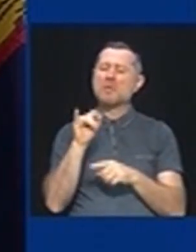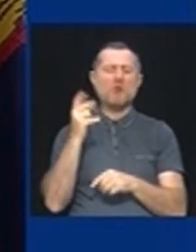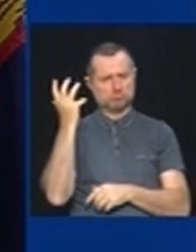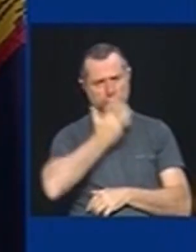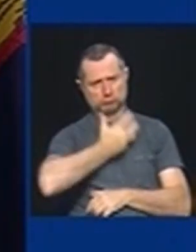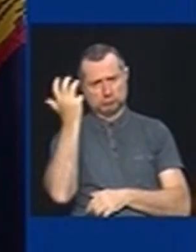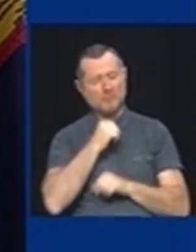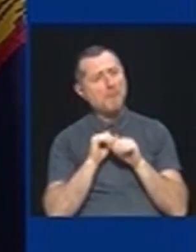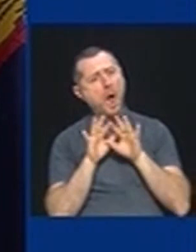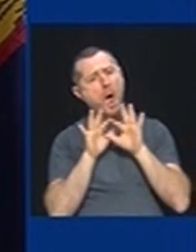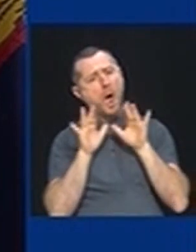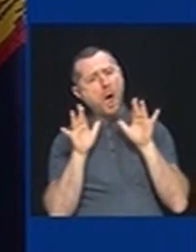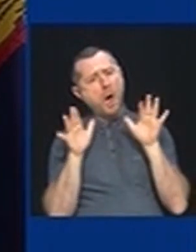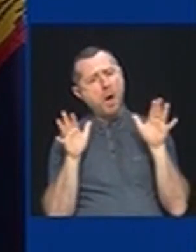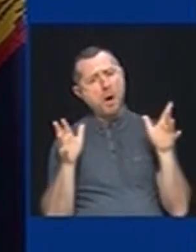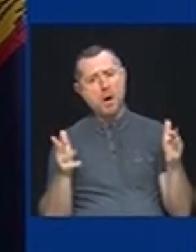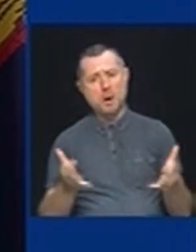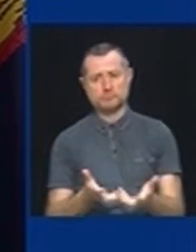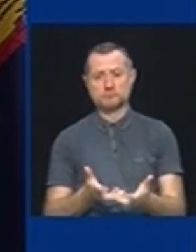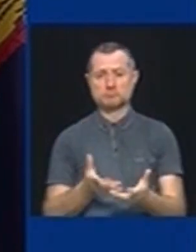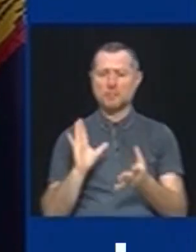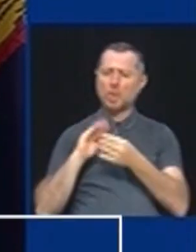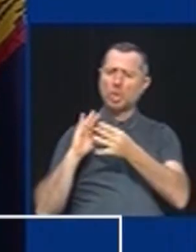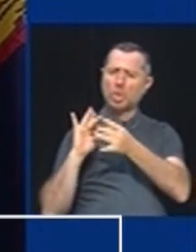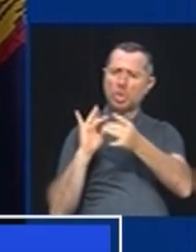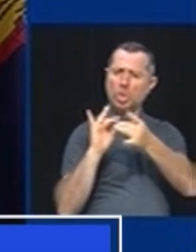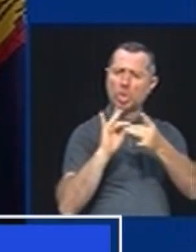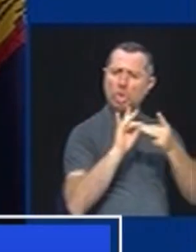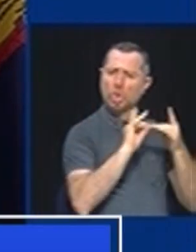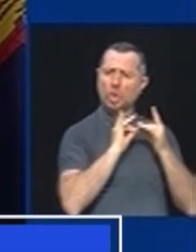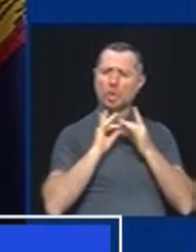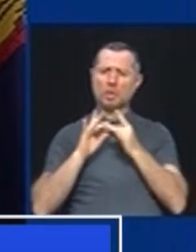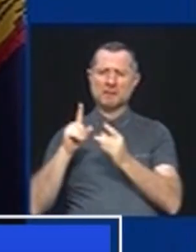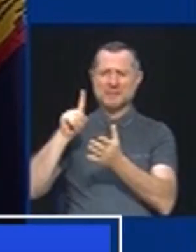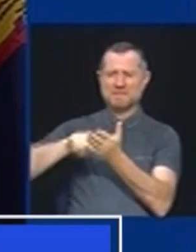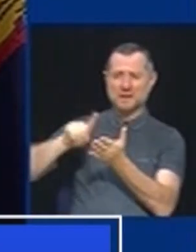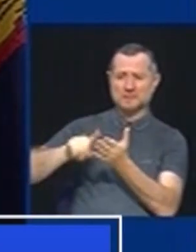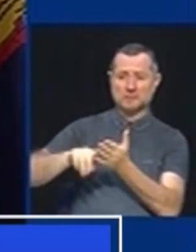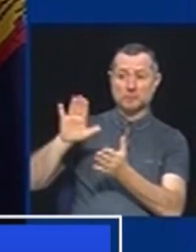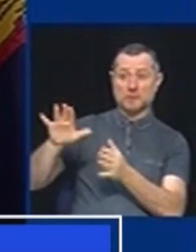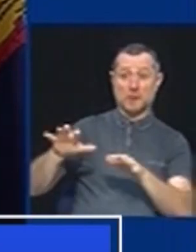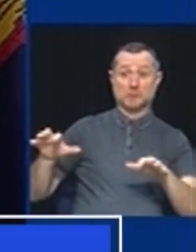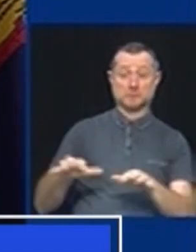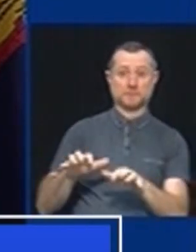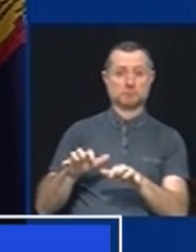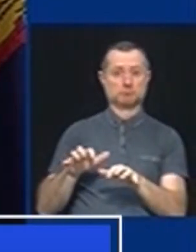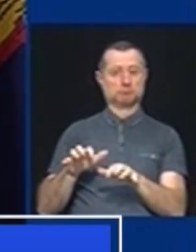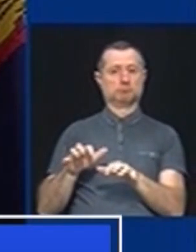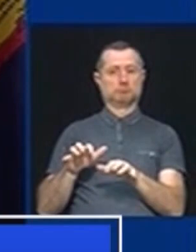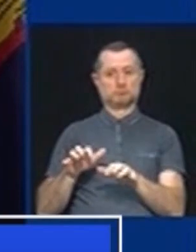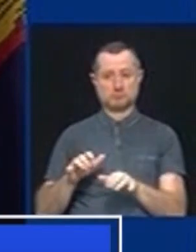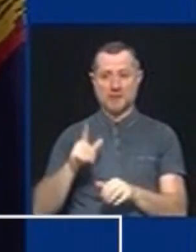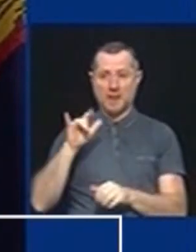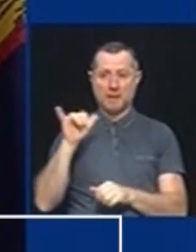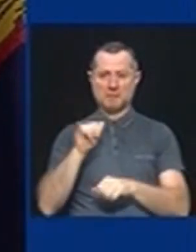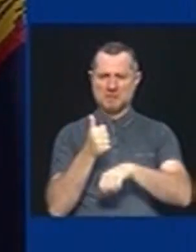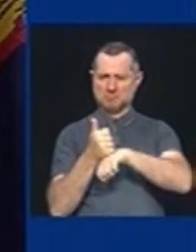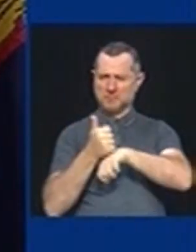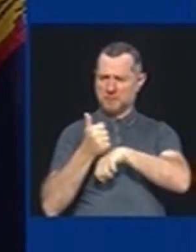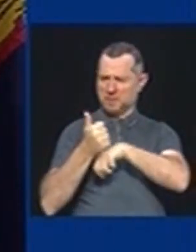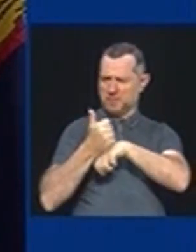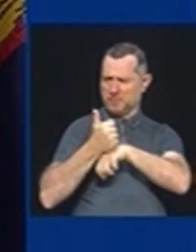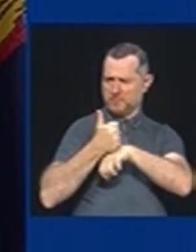to poke holes in the AG's report. The investigators acted as the prosecutors,